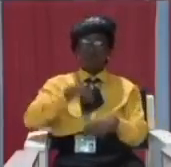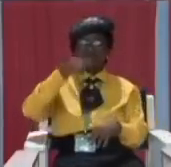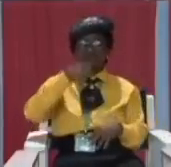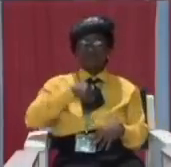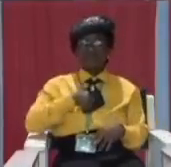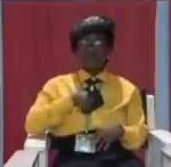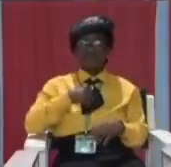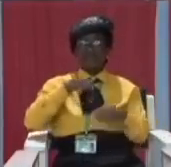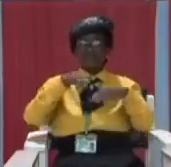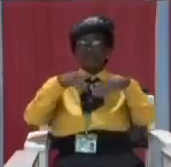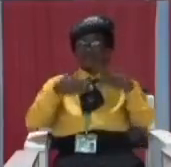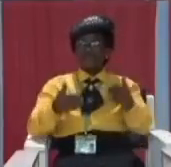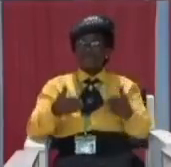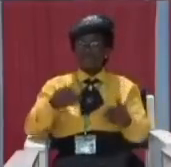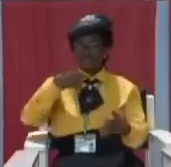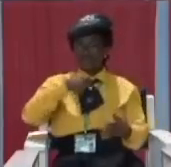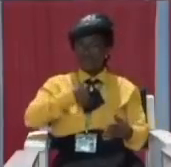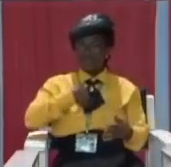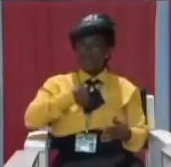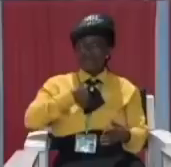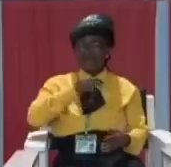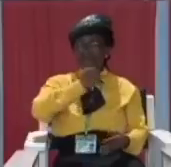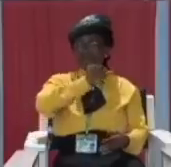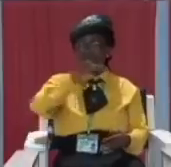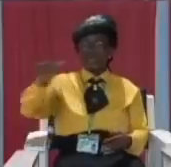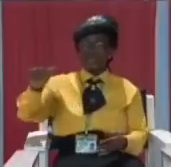Give me a second chance.